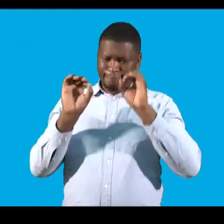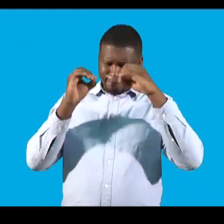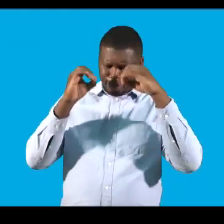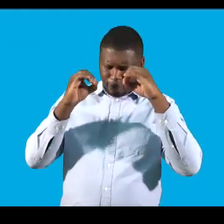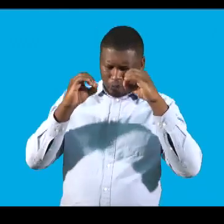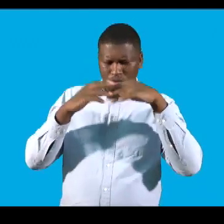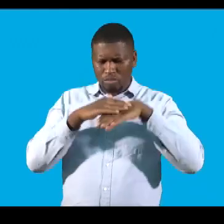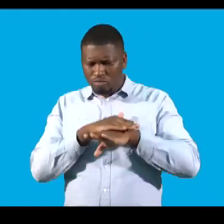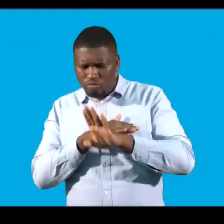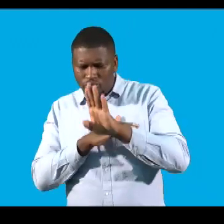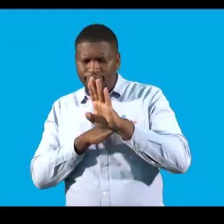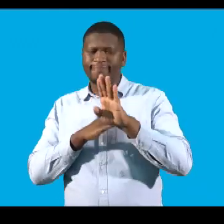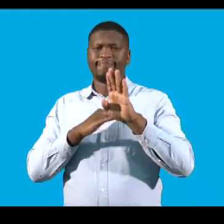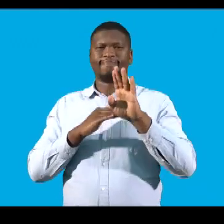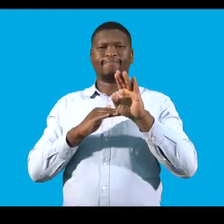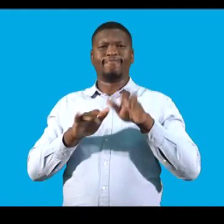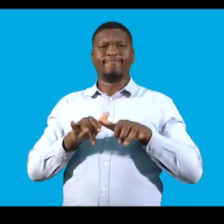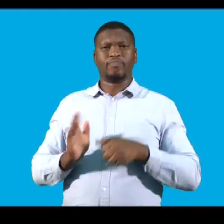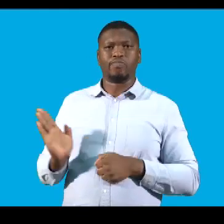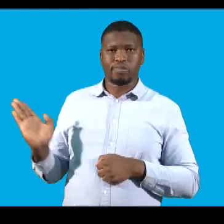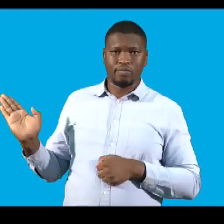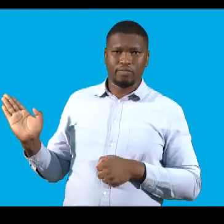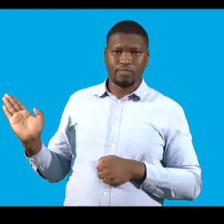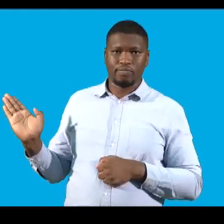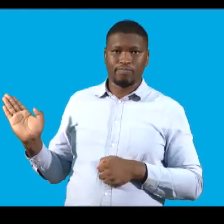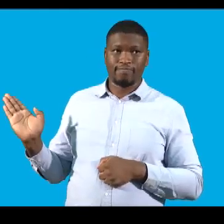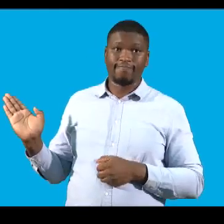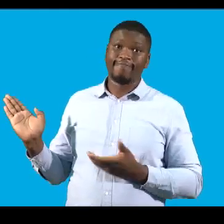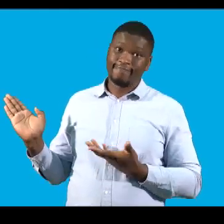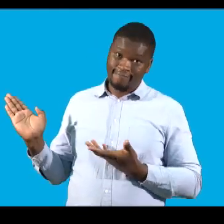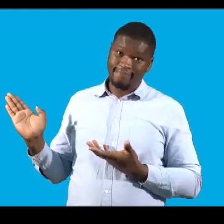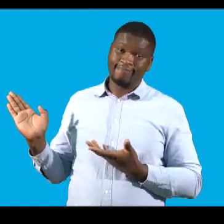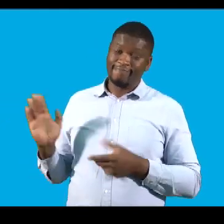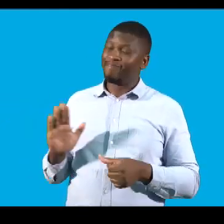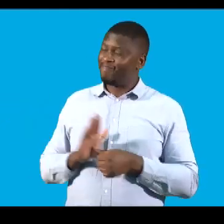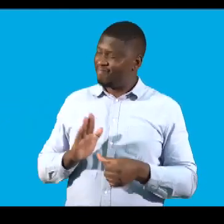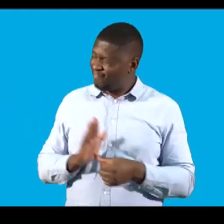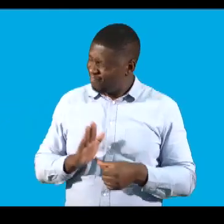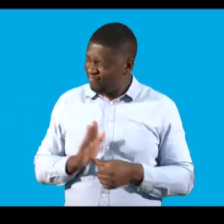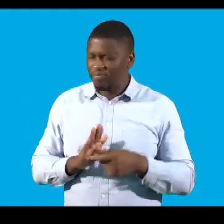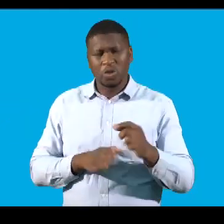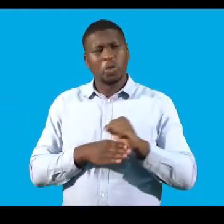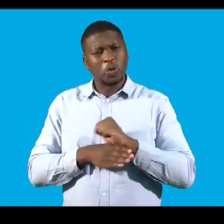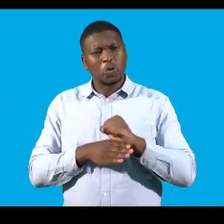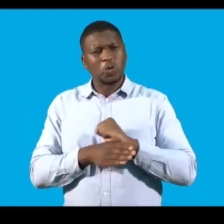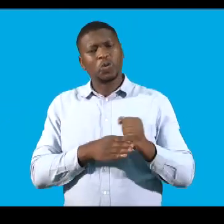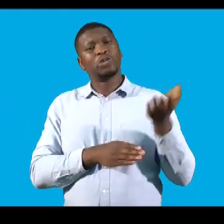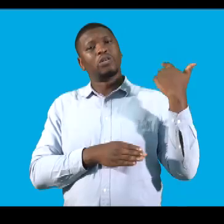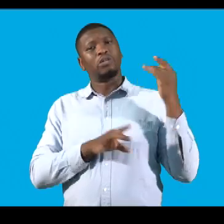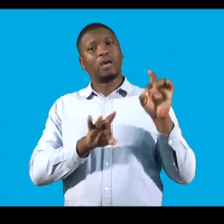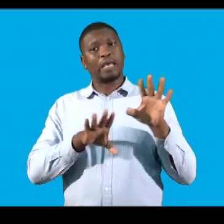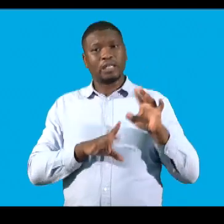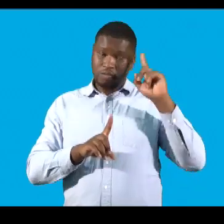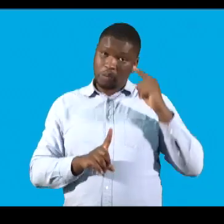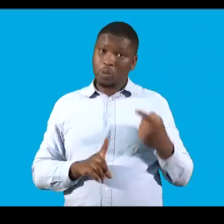search engines, type these papers. It is pivotal that you practice past exam papers